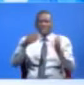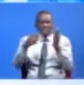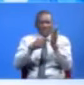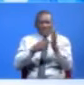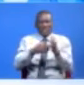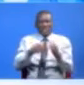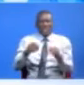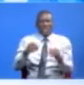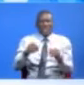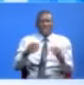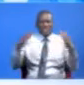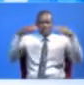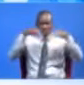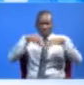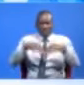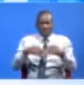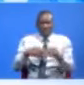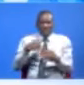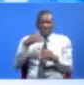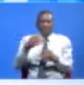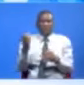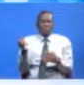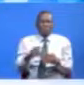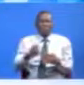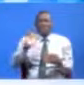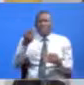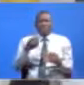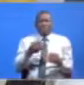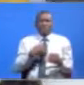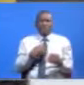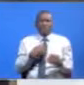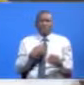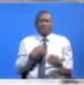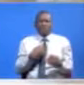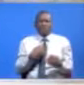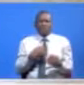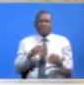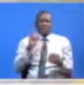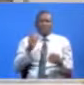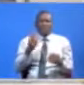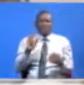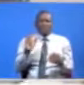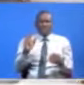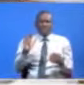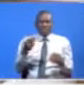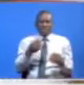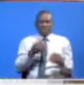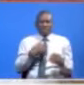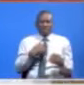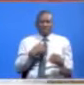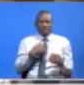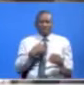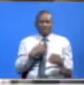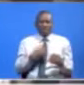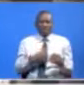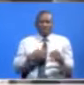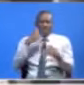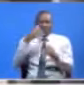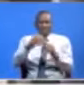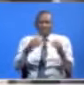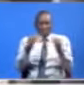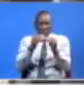beckons a little over a month. Kenya will be hosting for a ninth year in a row, with key emphasis being